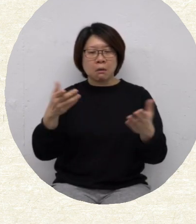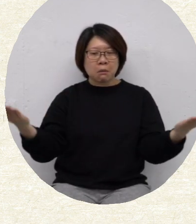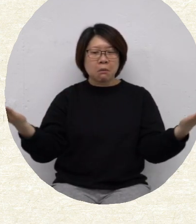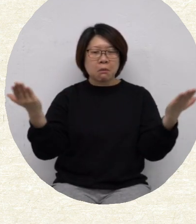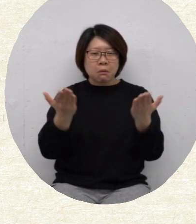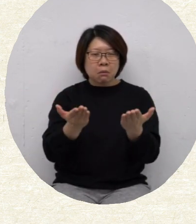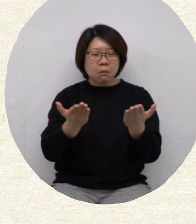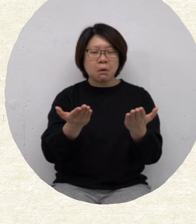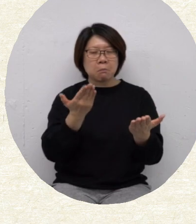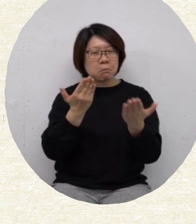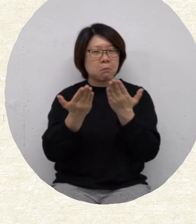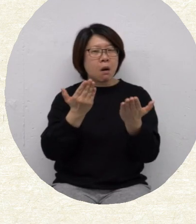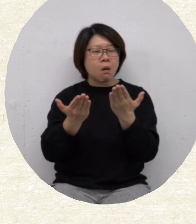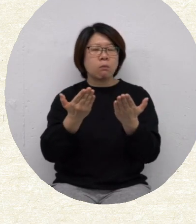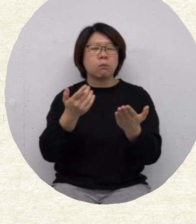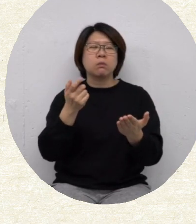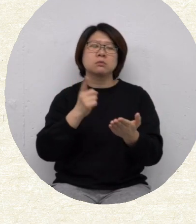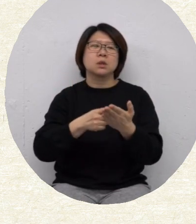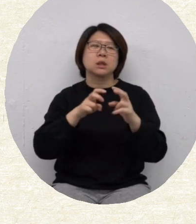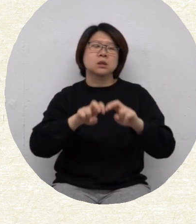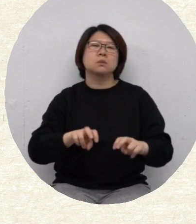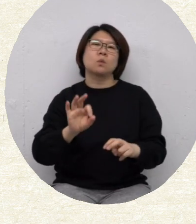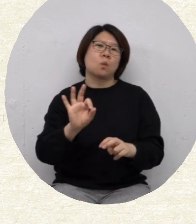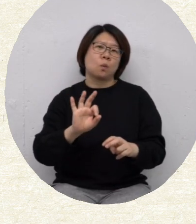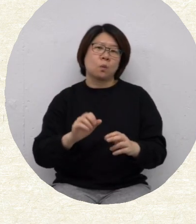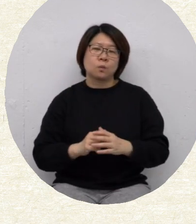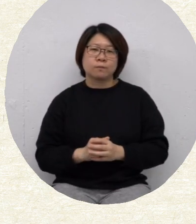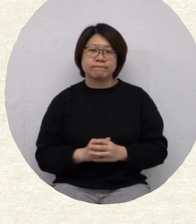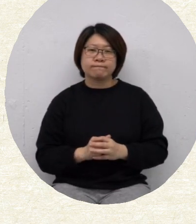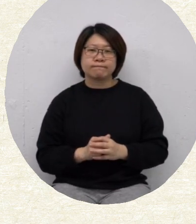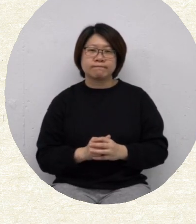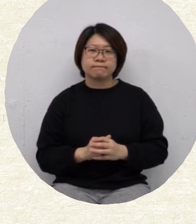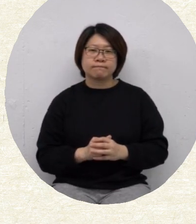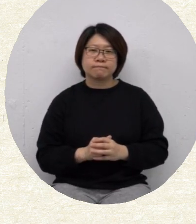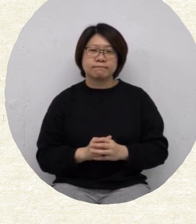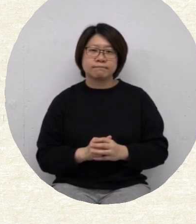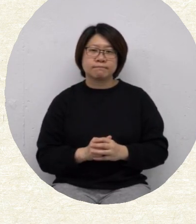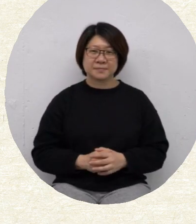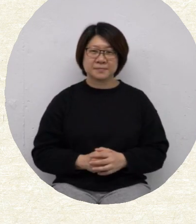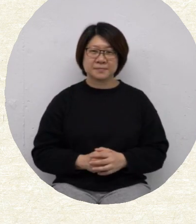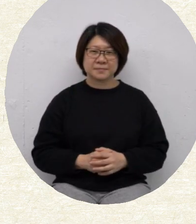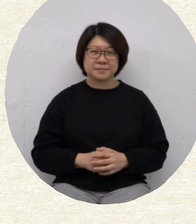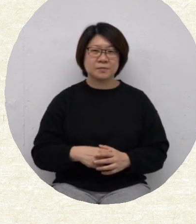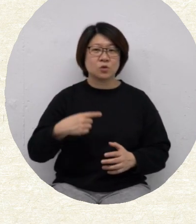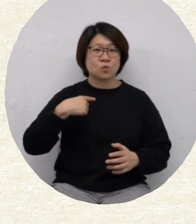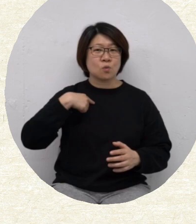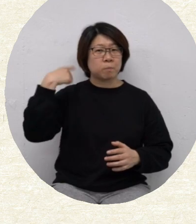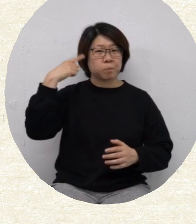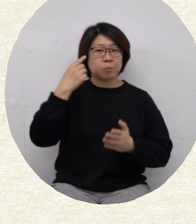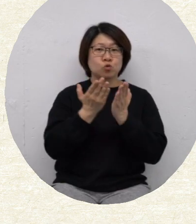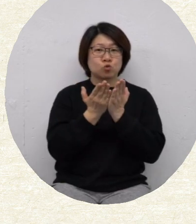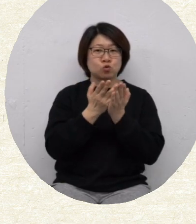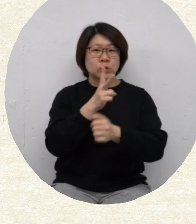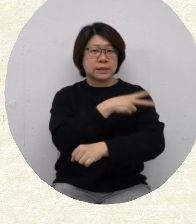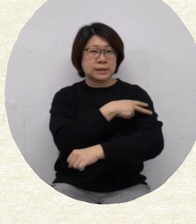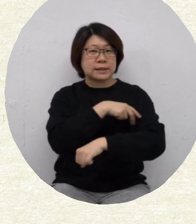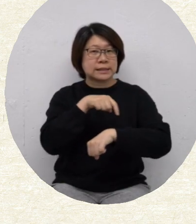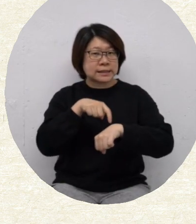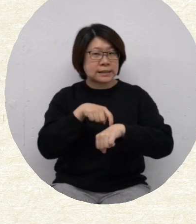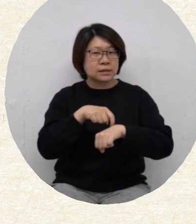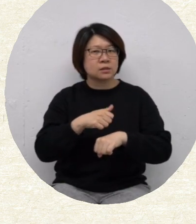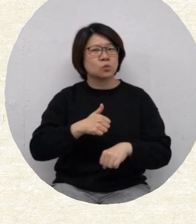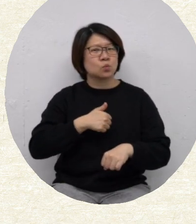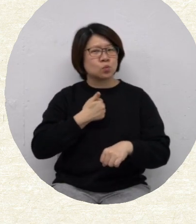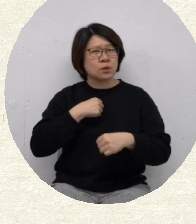Painting and 10 Bamboo Studio. These are woodblock printed books that were first published in 17th century